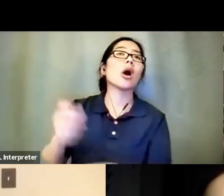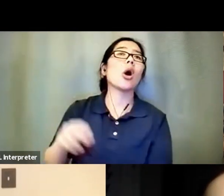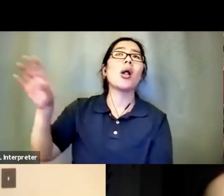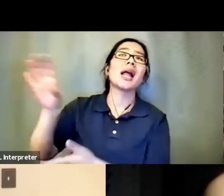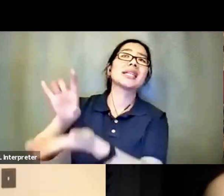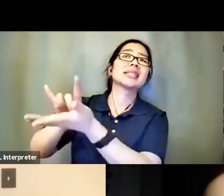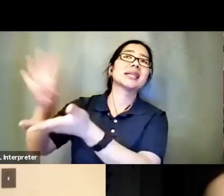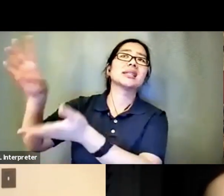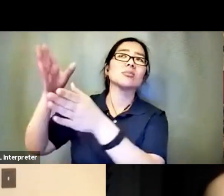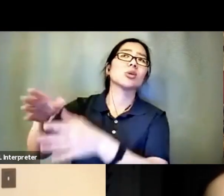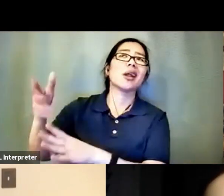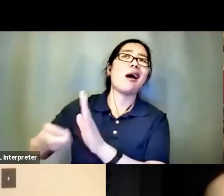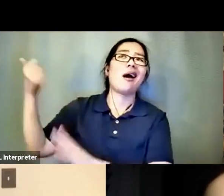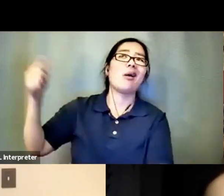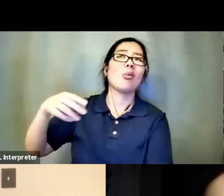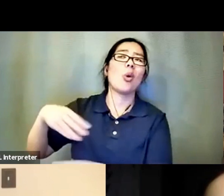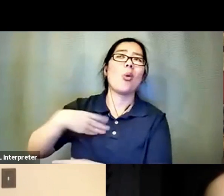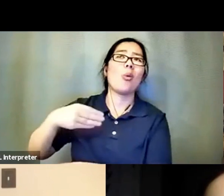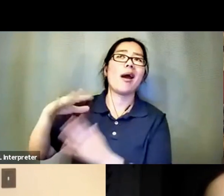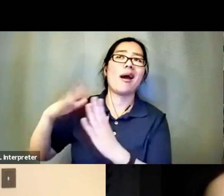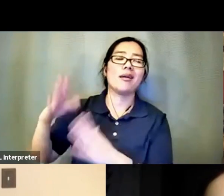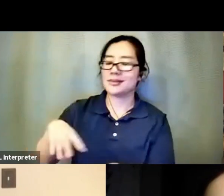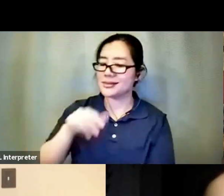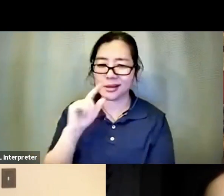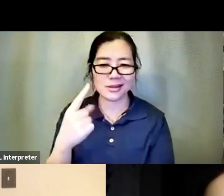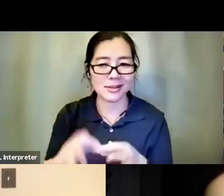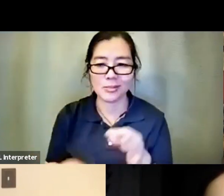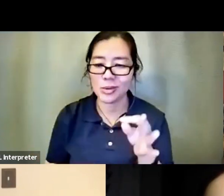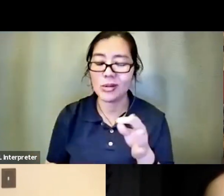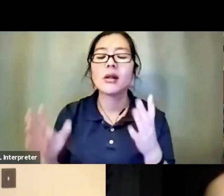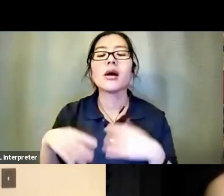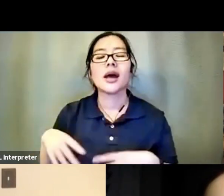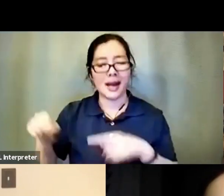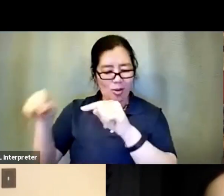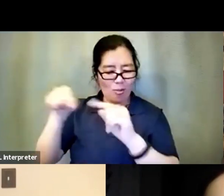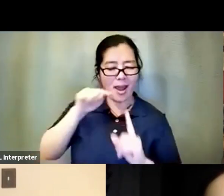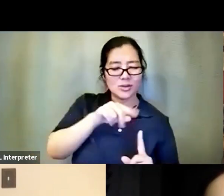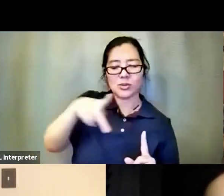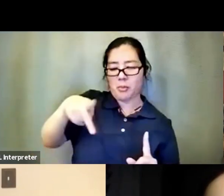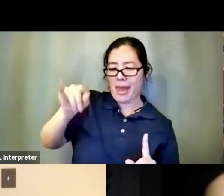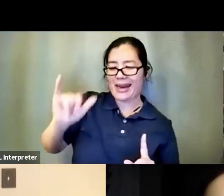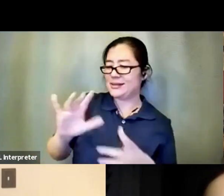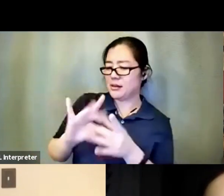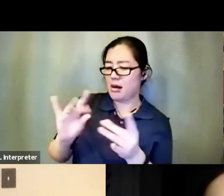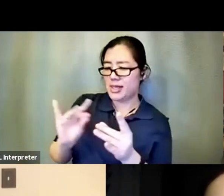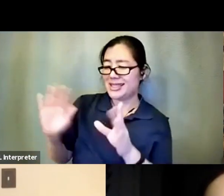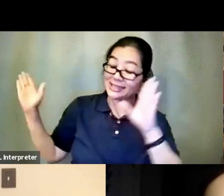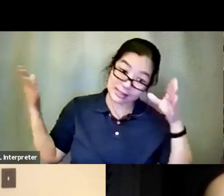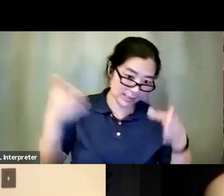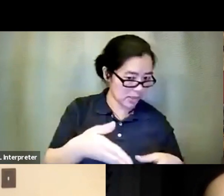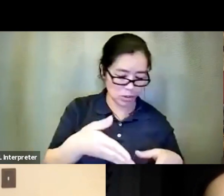and I go back to a quote that Patty said a while ago a lot, where you said disability justice centers the lives and leadership